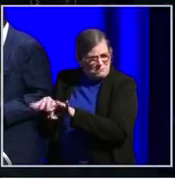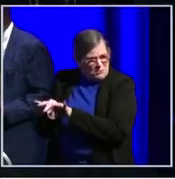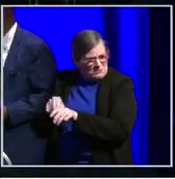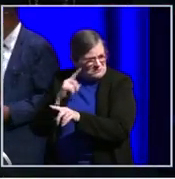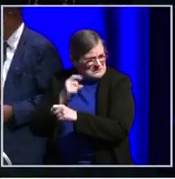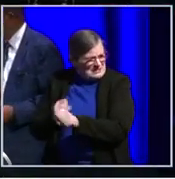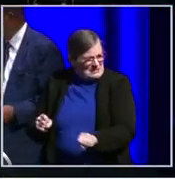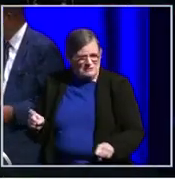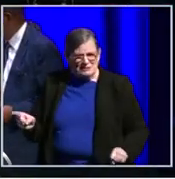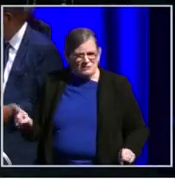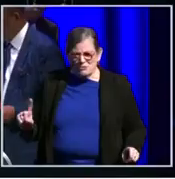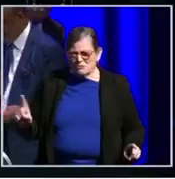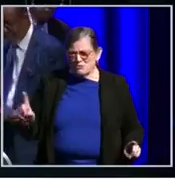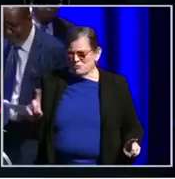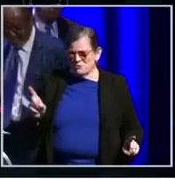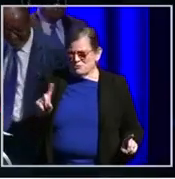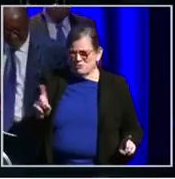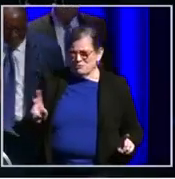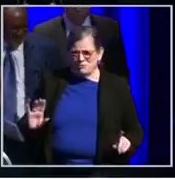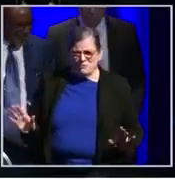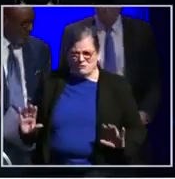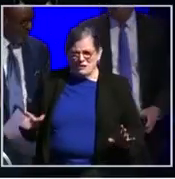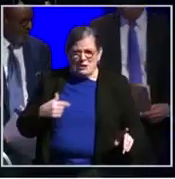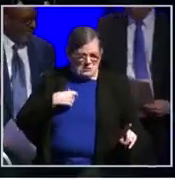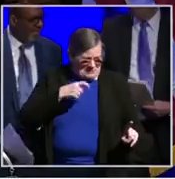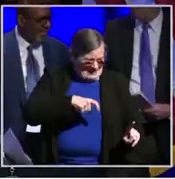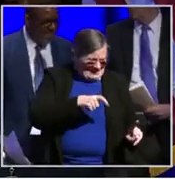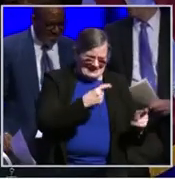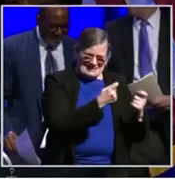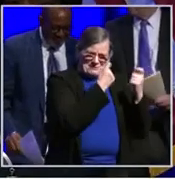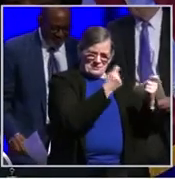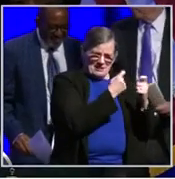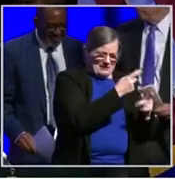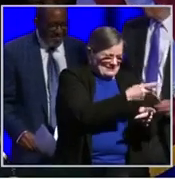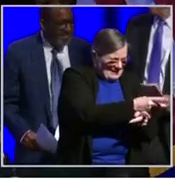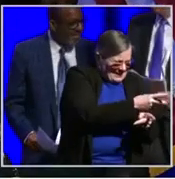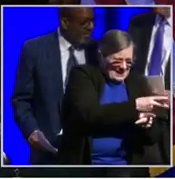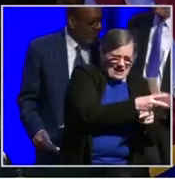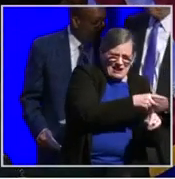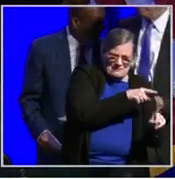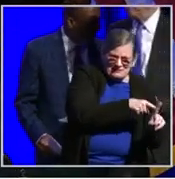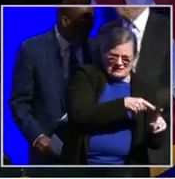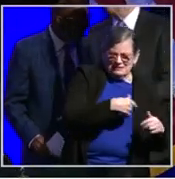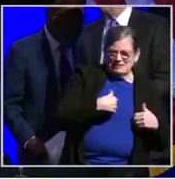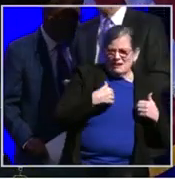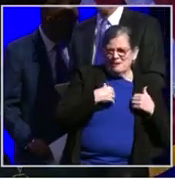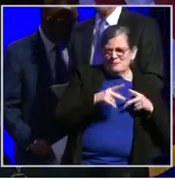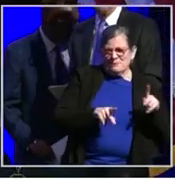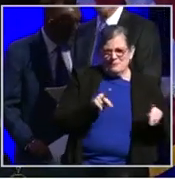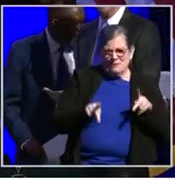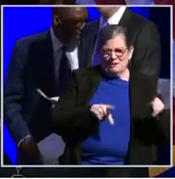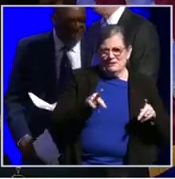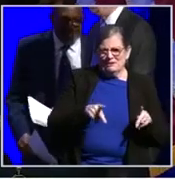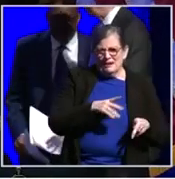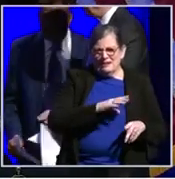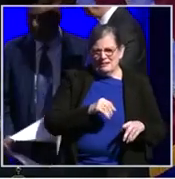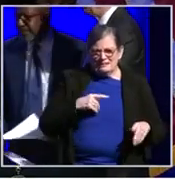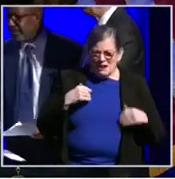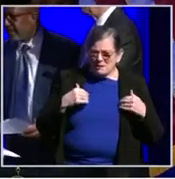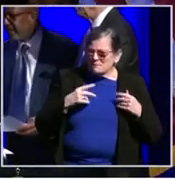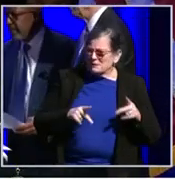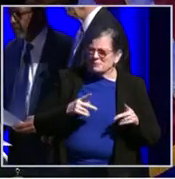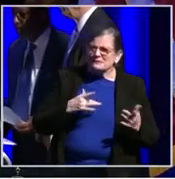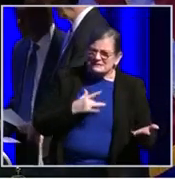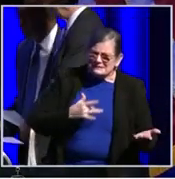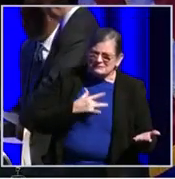celebrate, and we need to cultivate young people. Kids are biologically hardwired to take risk and make mistakes. But too